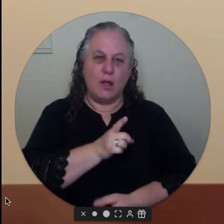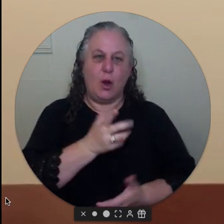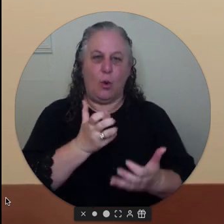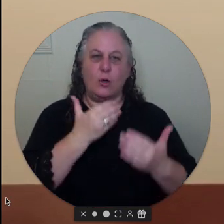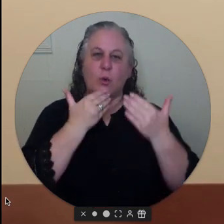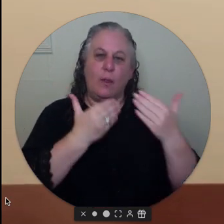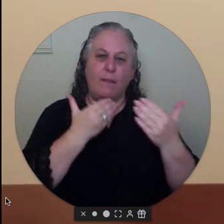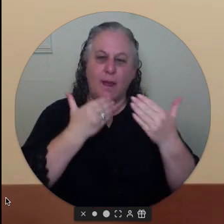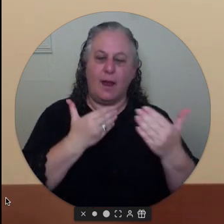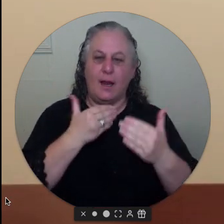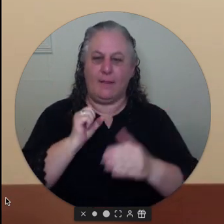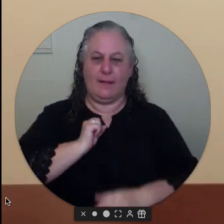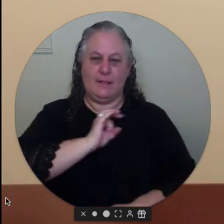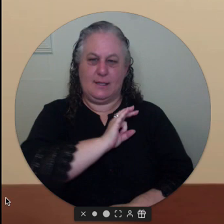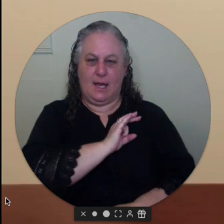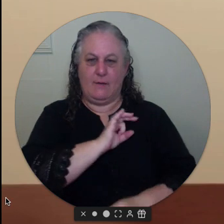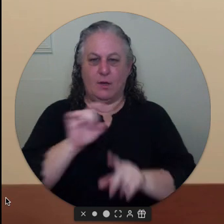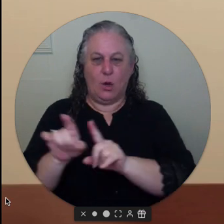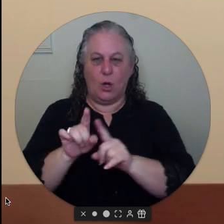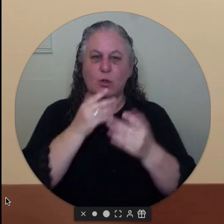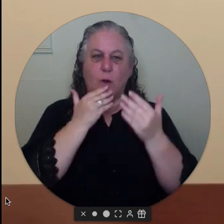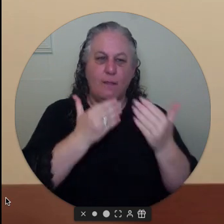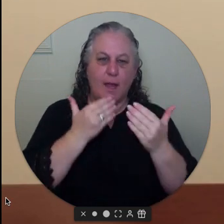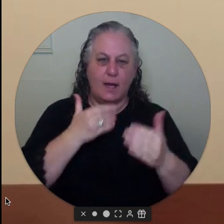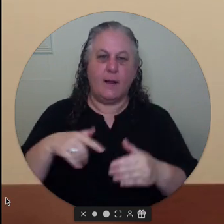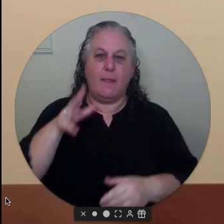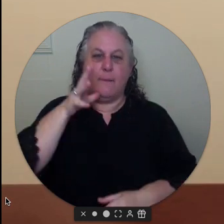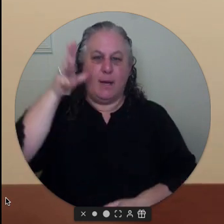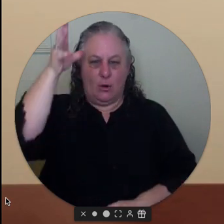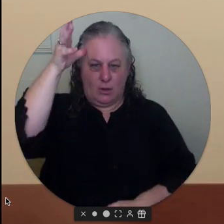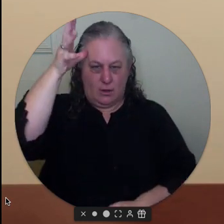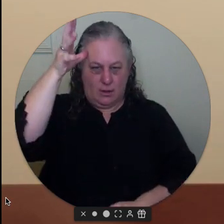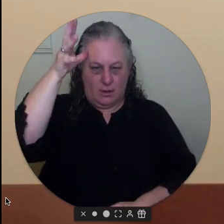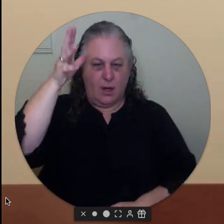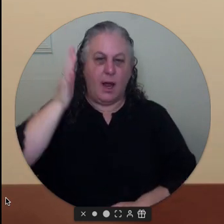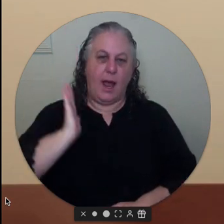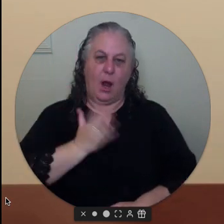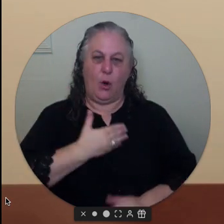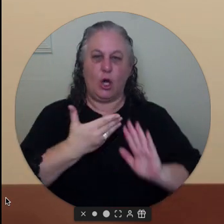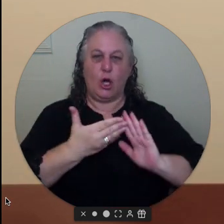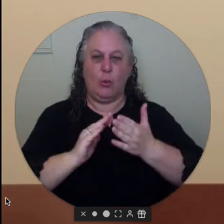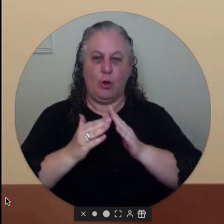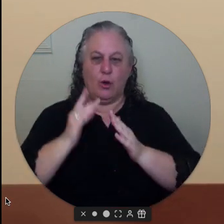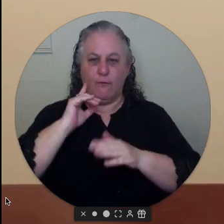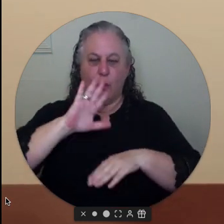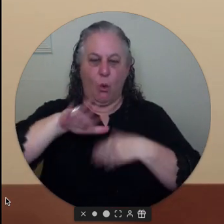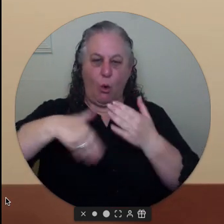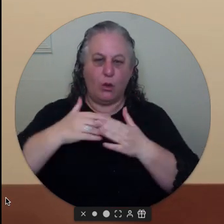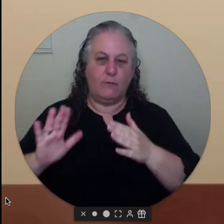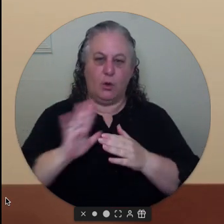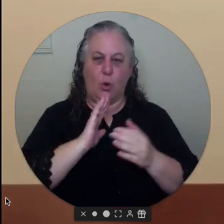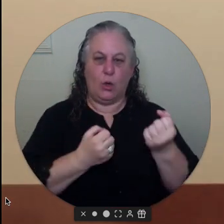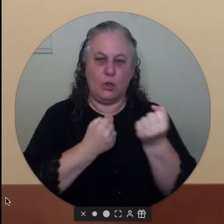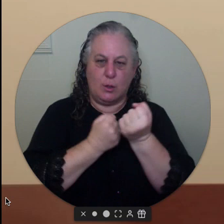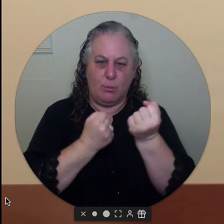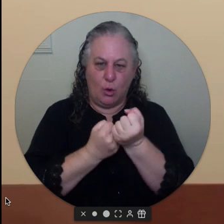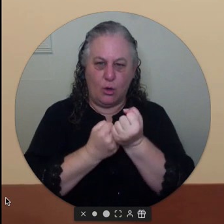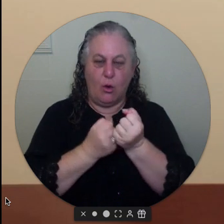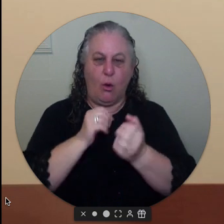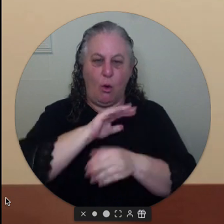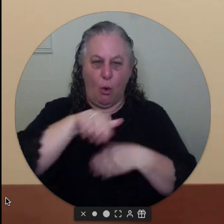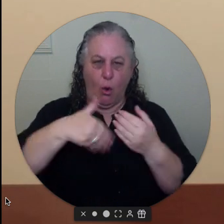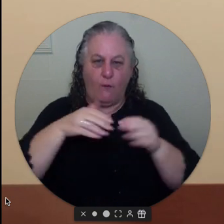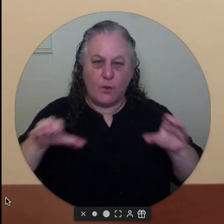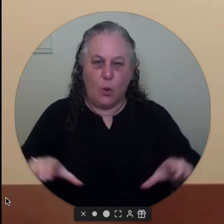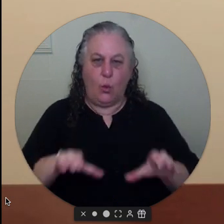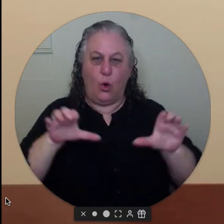to thank our staff, but I also want to thank you as our parents, as our community, for all of your support, for all the work you've done